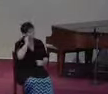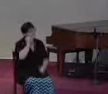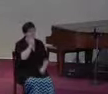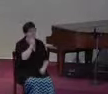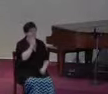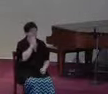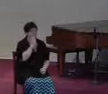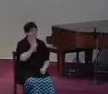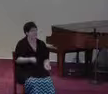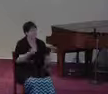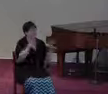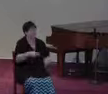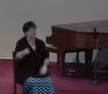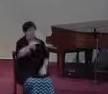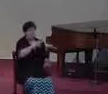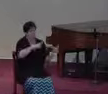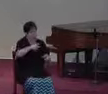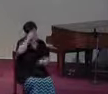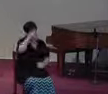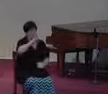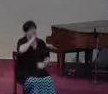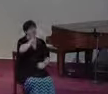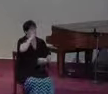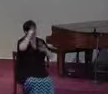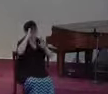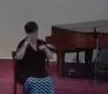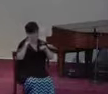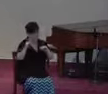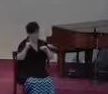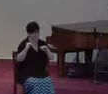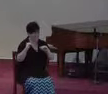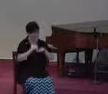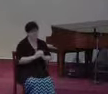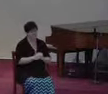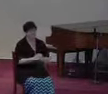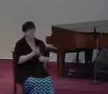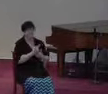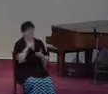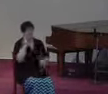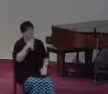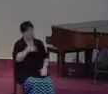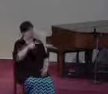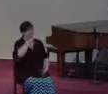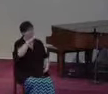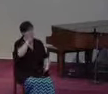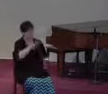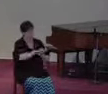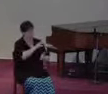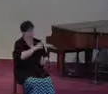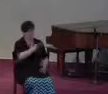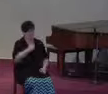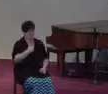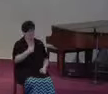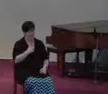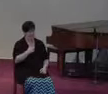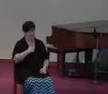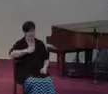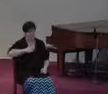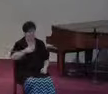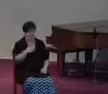How can you be ready for the unexpected? Now, last week, my wife and I, we were at